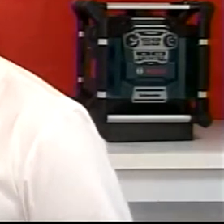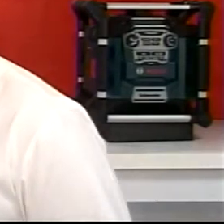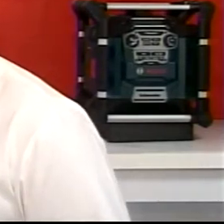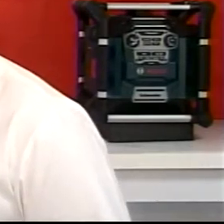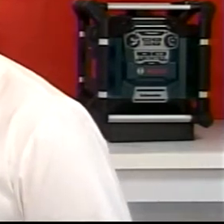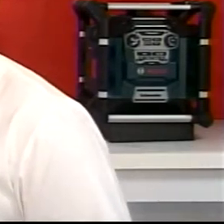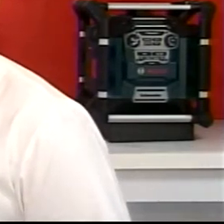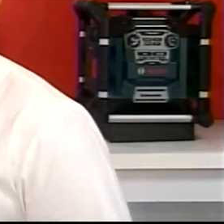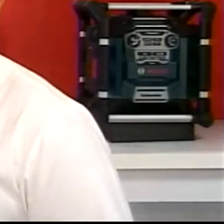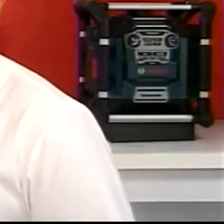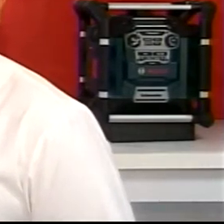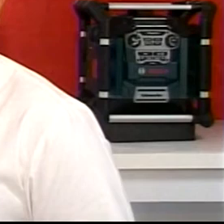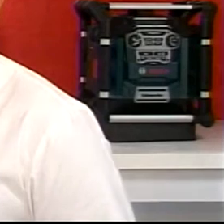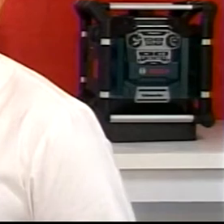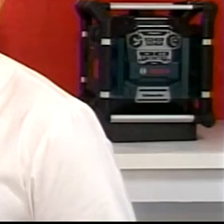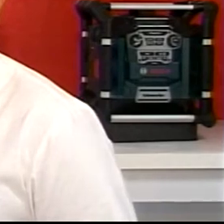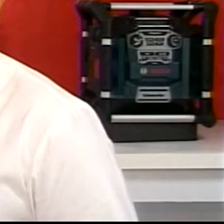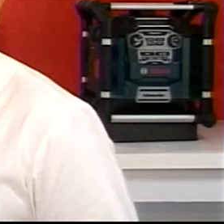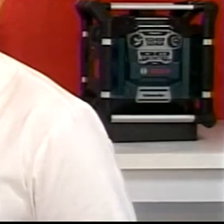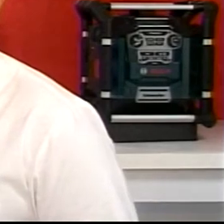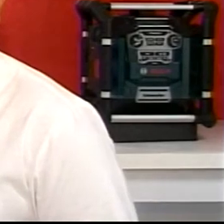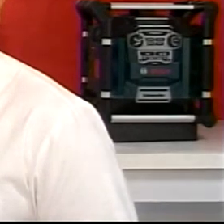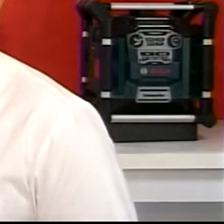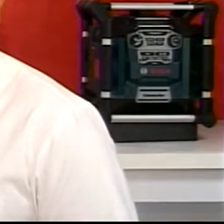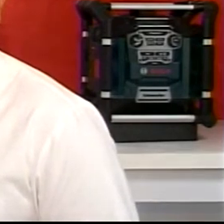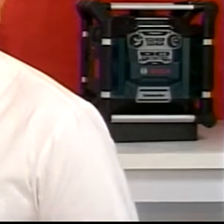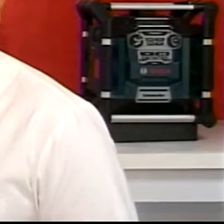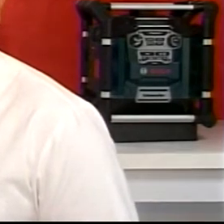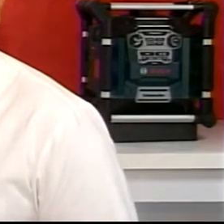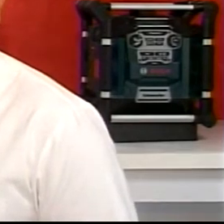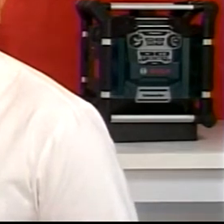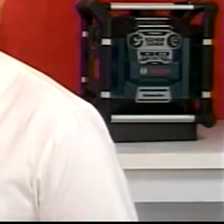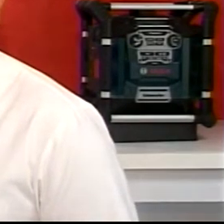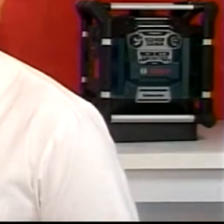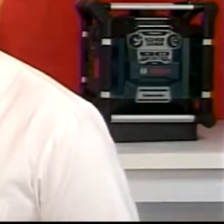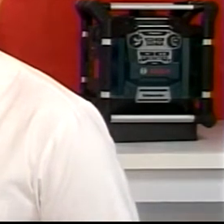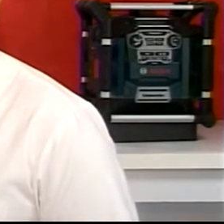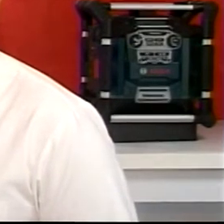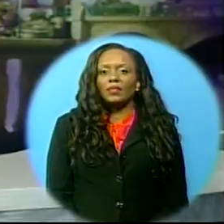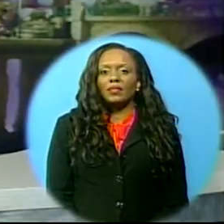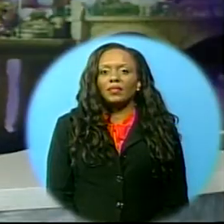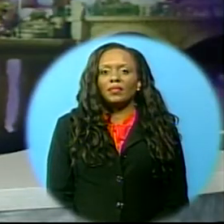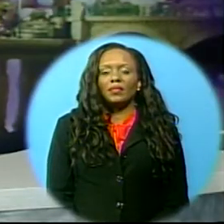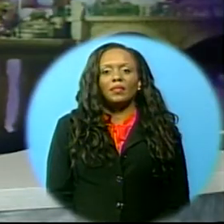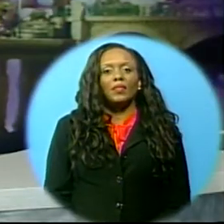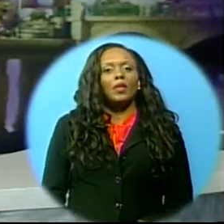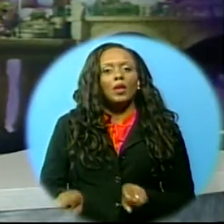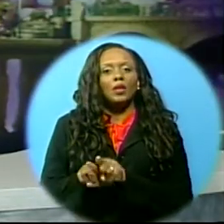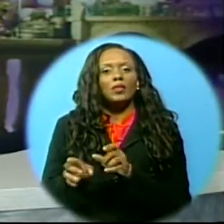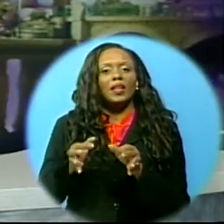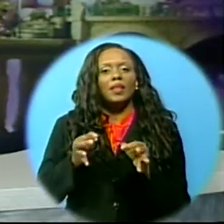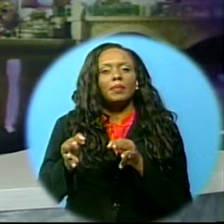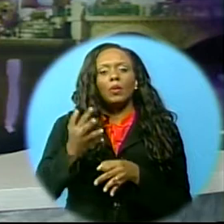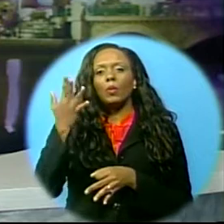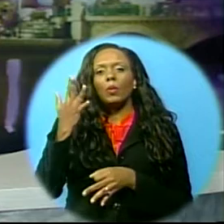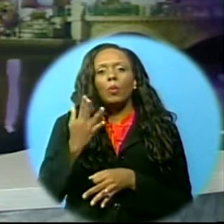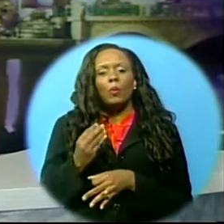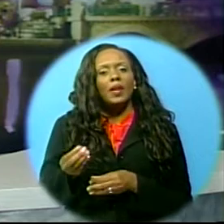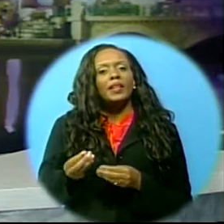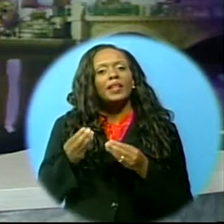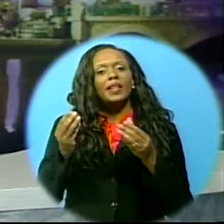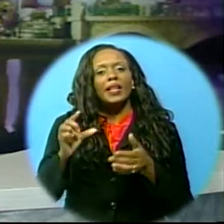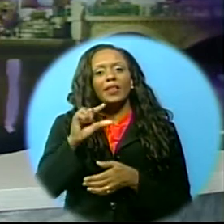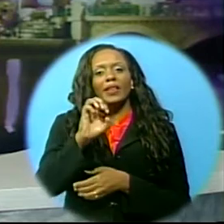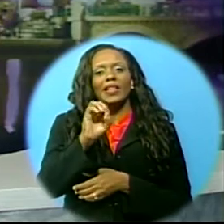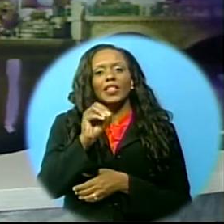of Barbados, under the Kids Are Our Stars mission that we're trying to accomplish. Mr. Graham also explained why